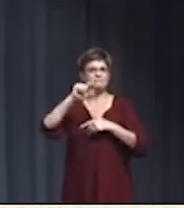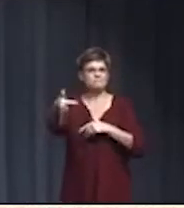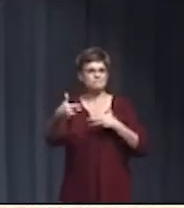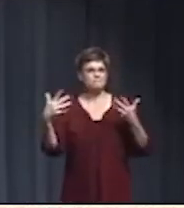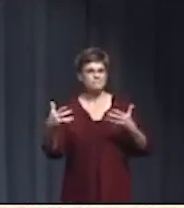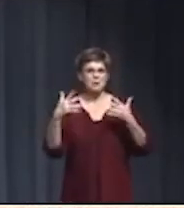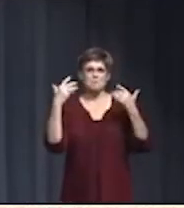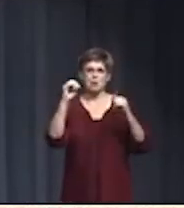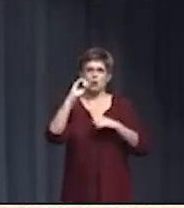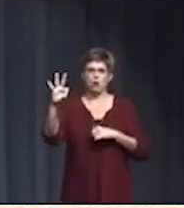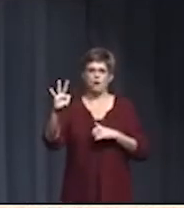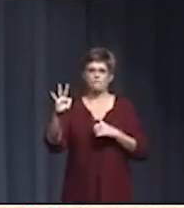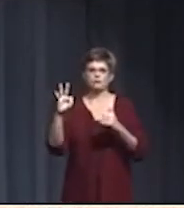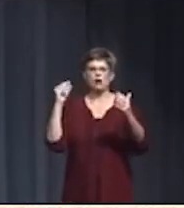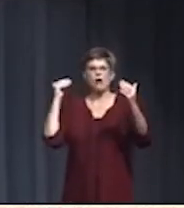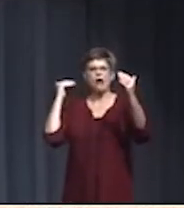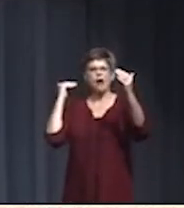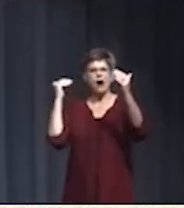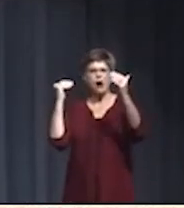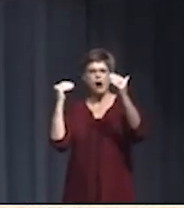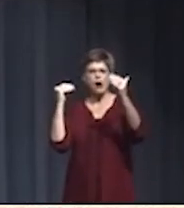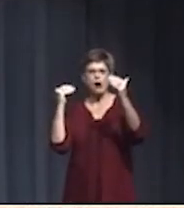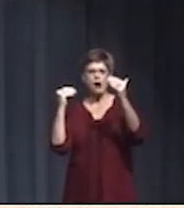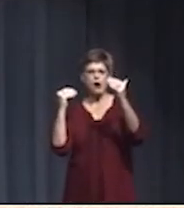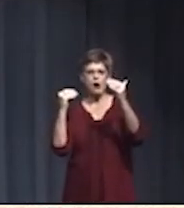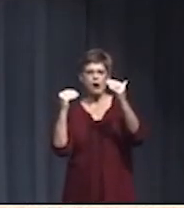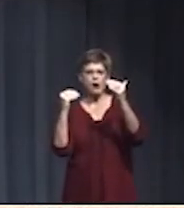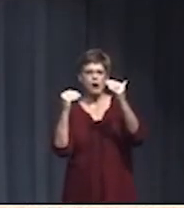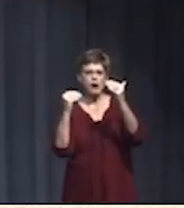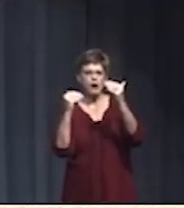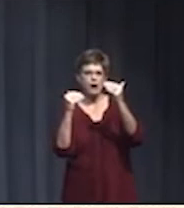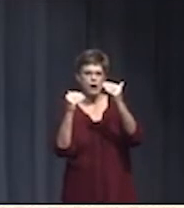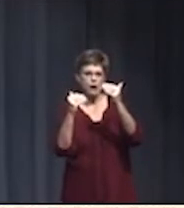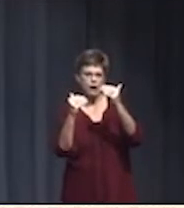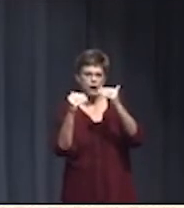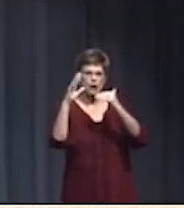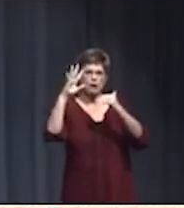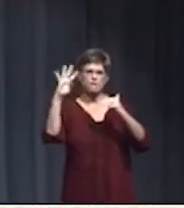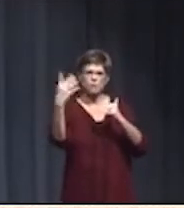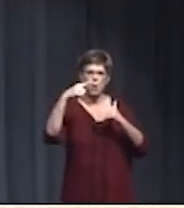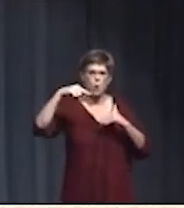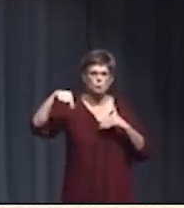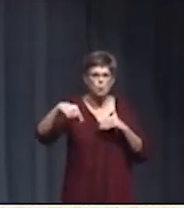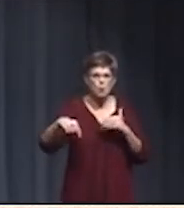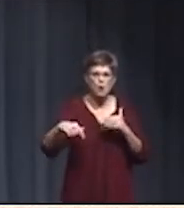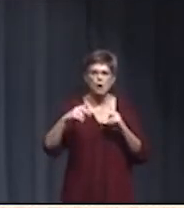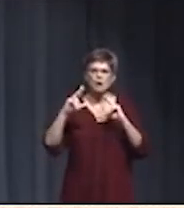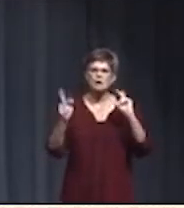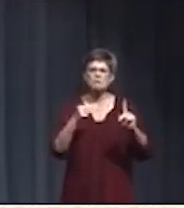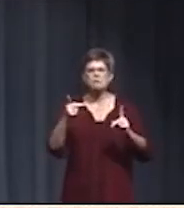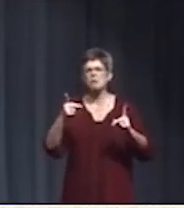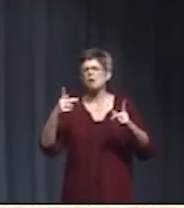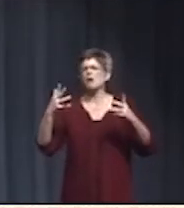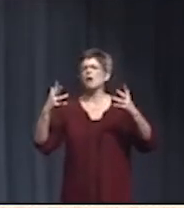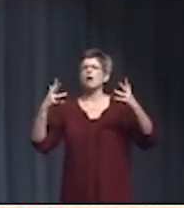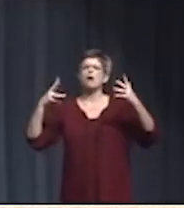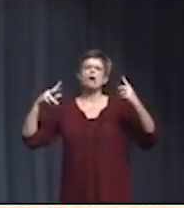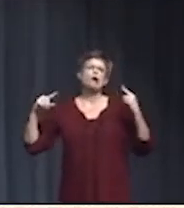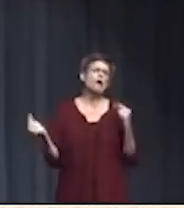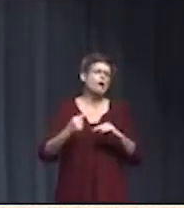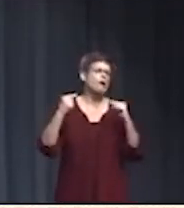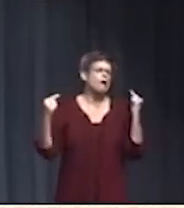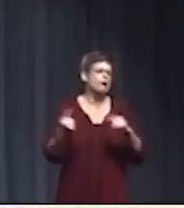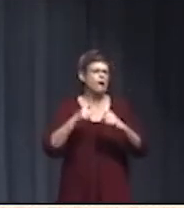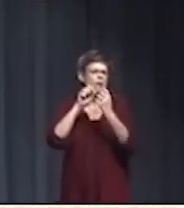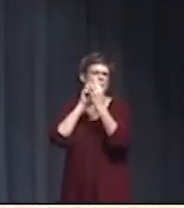And it's near the end of the game, and everybody's beat up, they're dragging, but